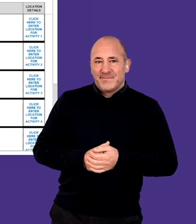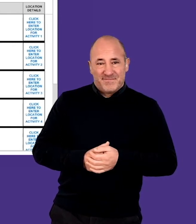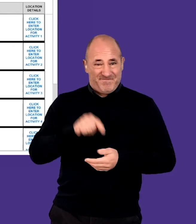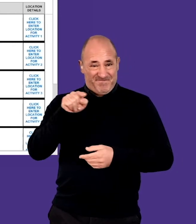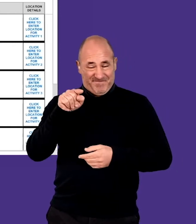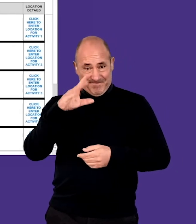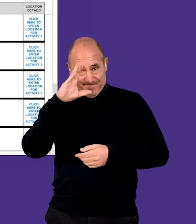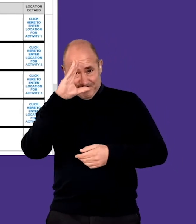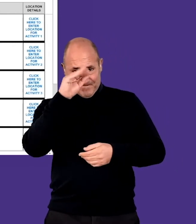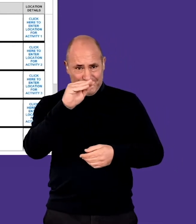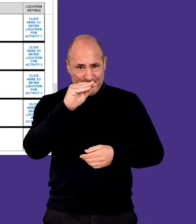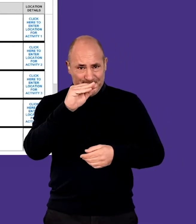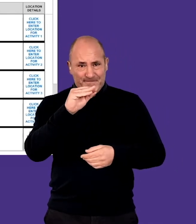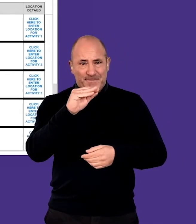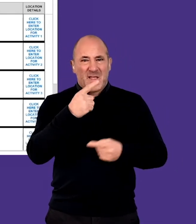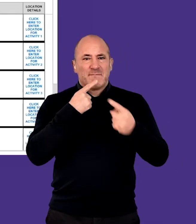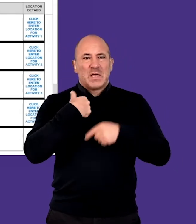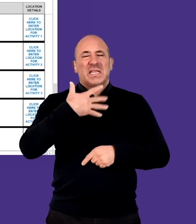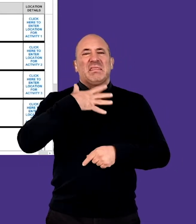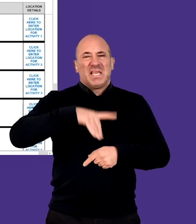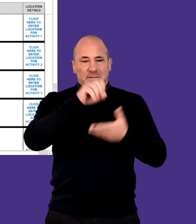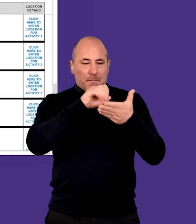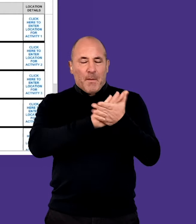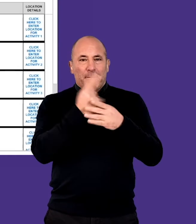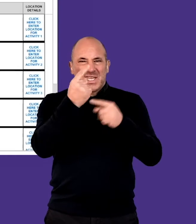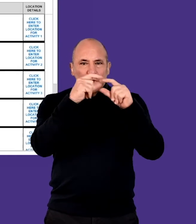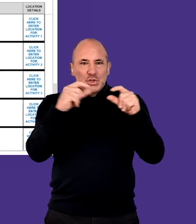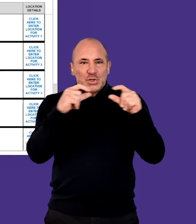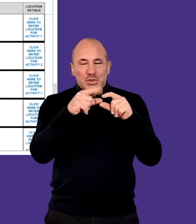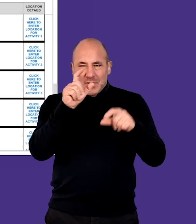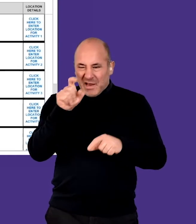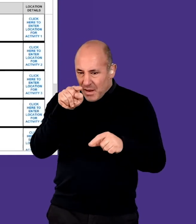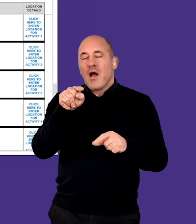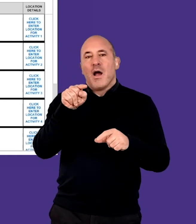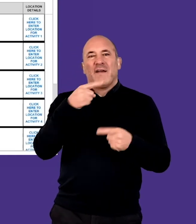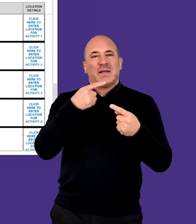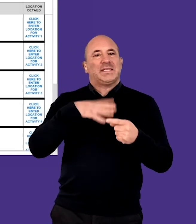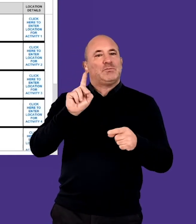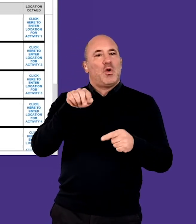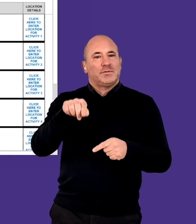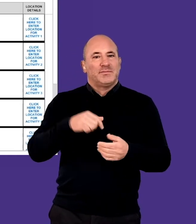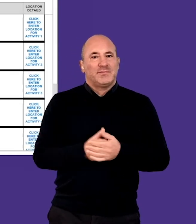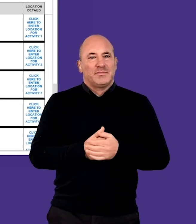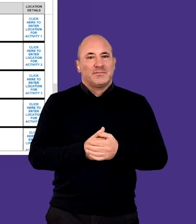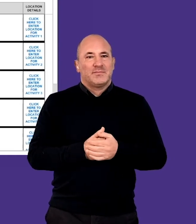just here. This will let you know what information we need you to put into each cell as we go